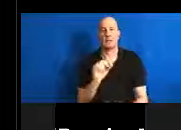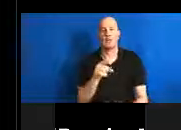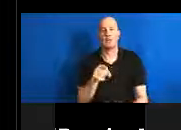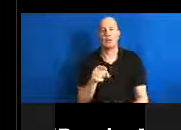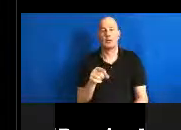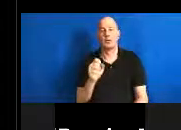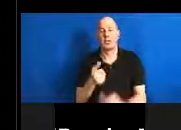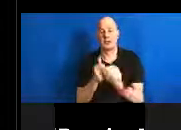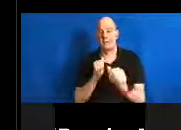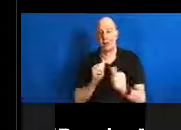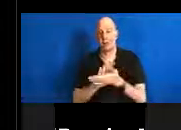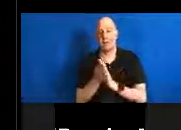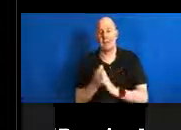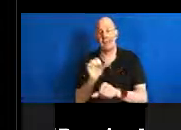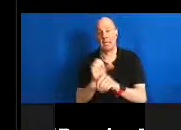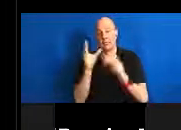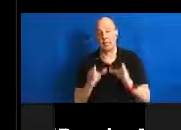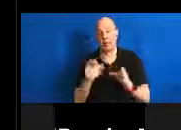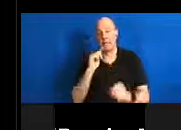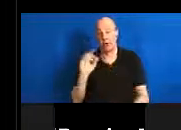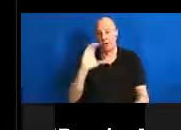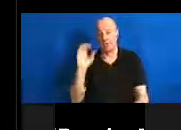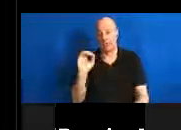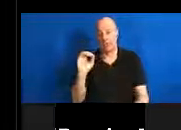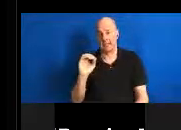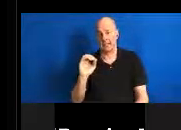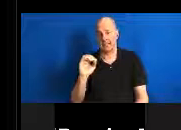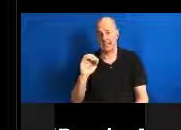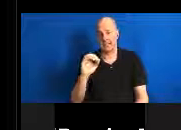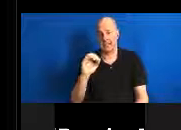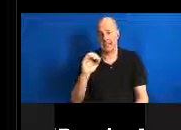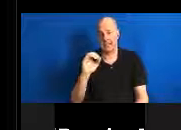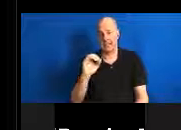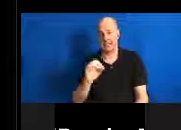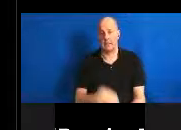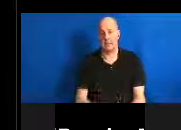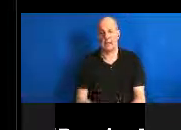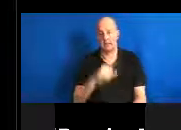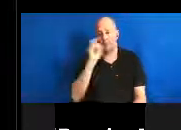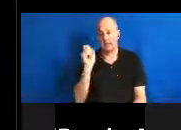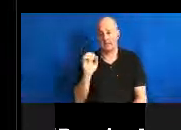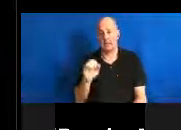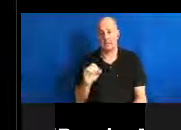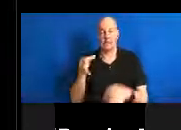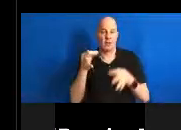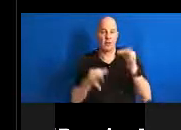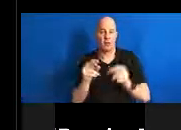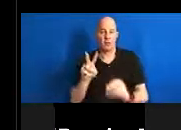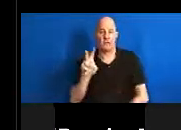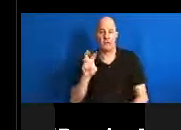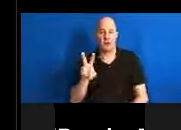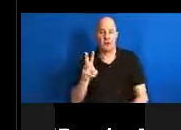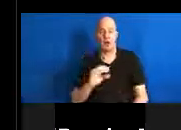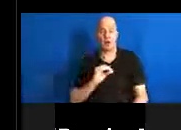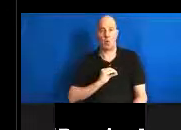avoid becoming an employee of the company because is that courts view ownership in the way the